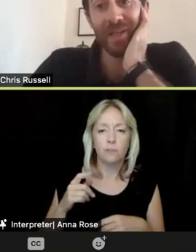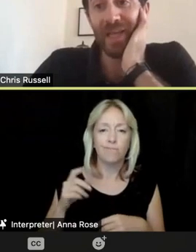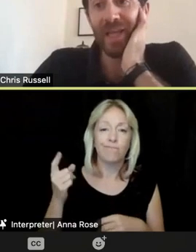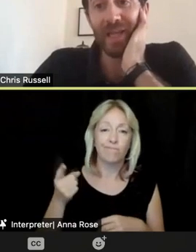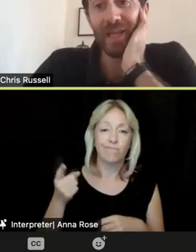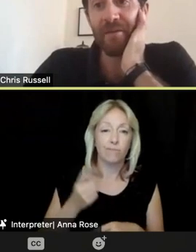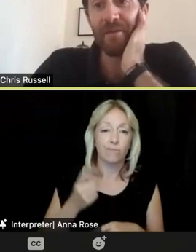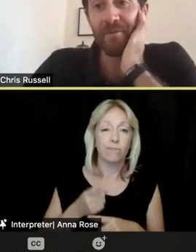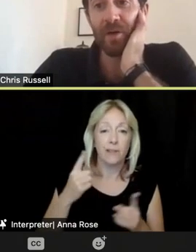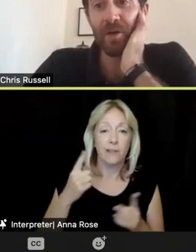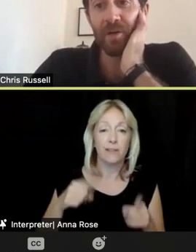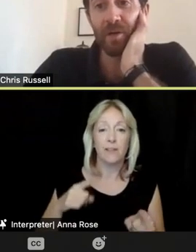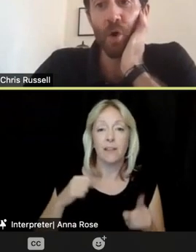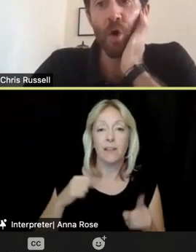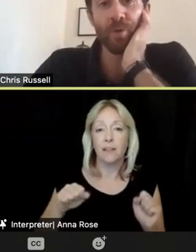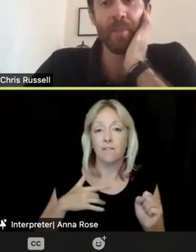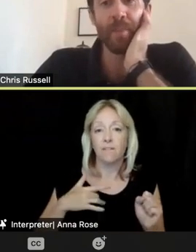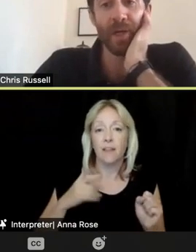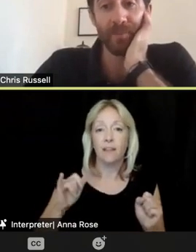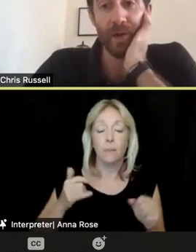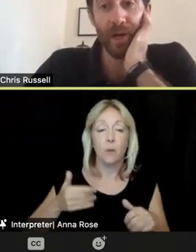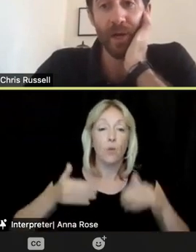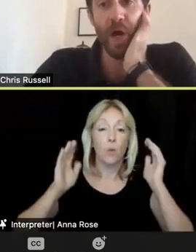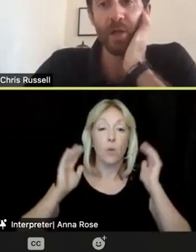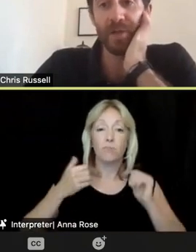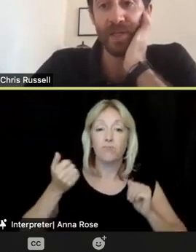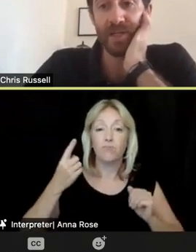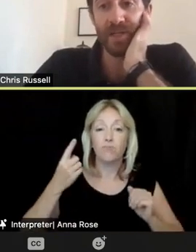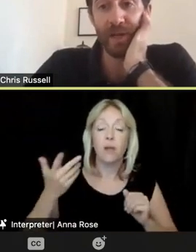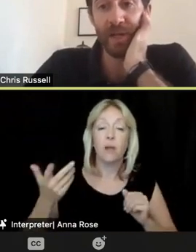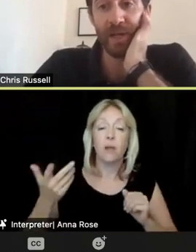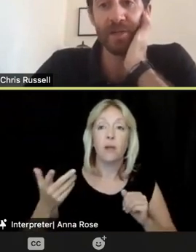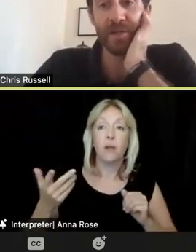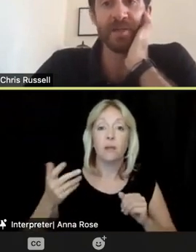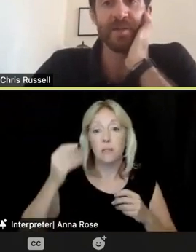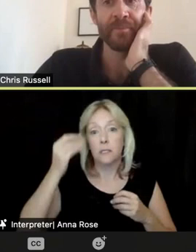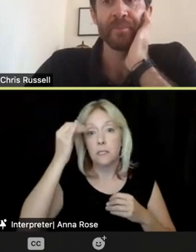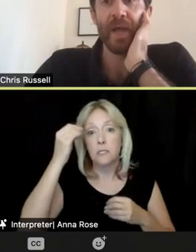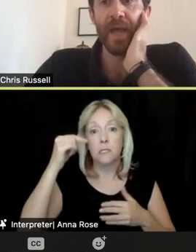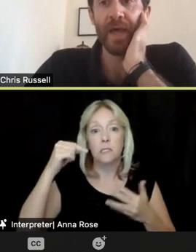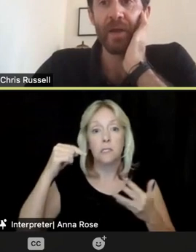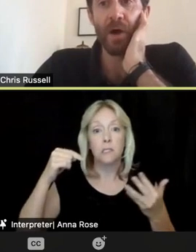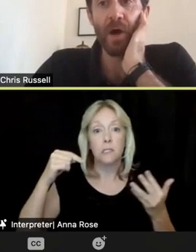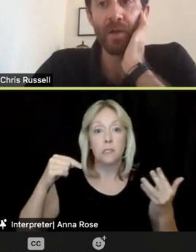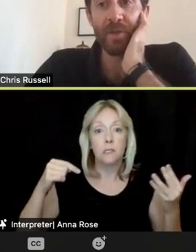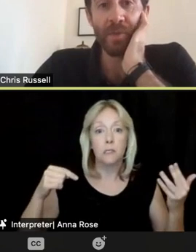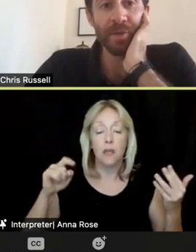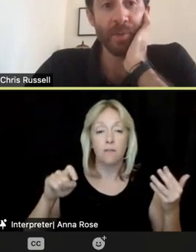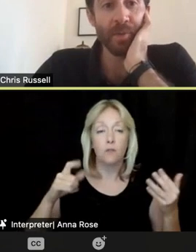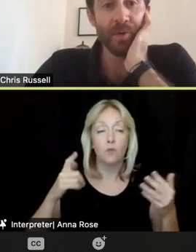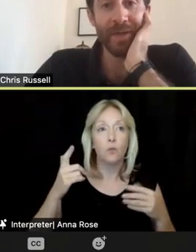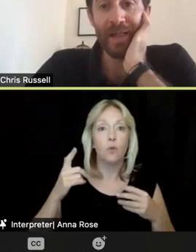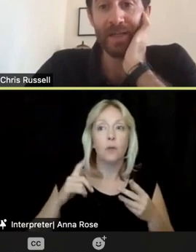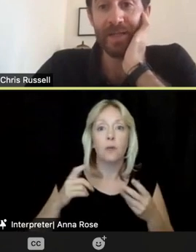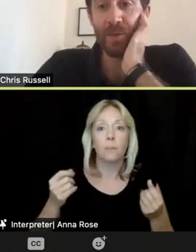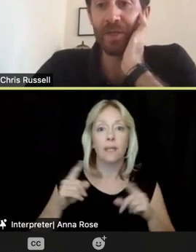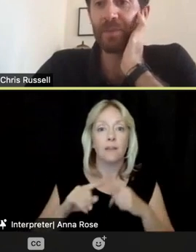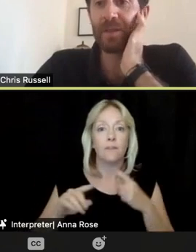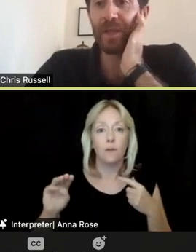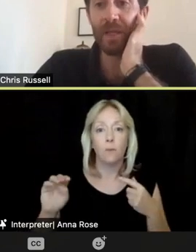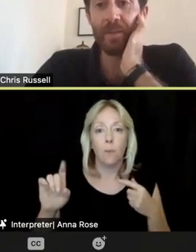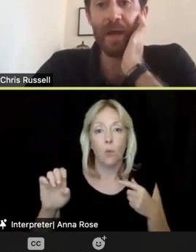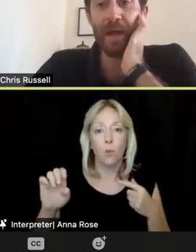yeah, definitely, it can feel overwhelming, right? All of the considerations and all of the multiple